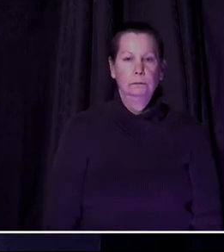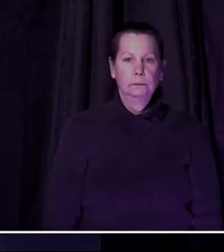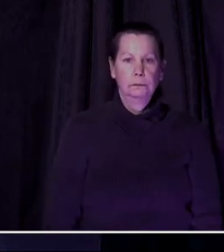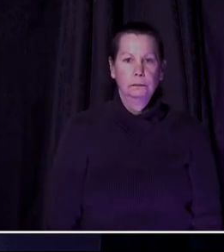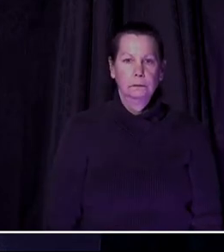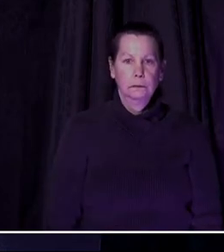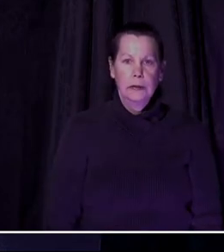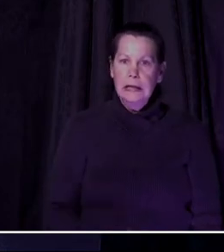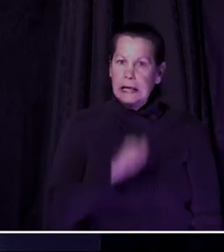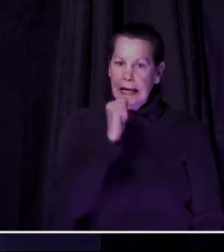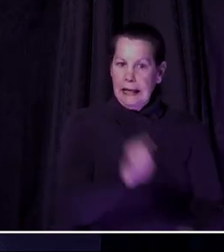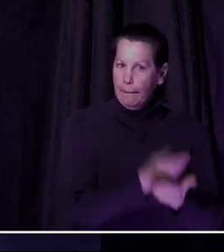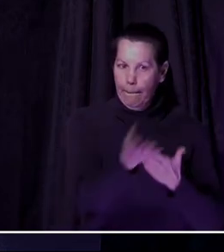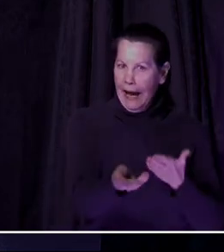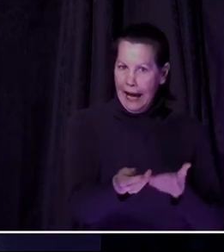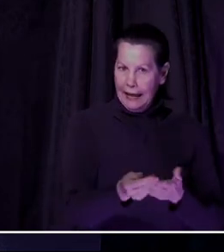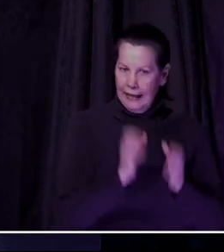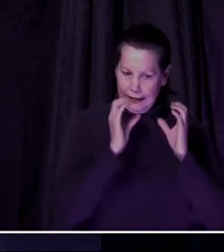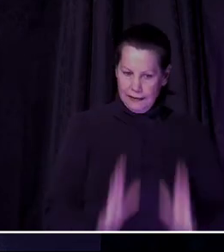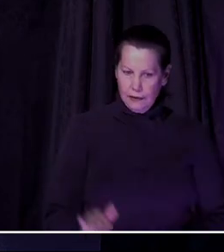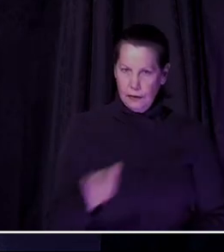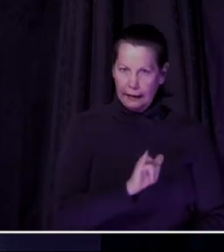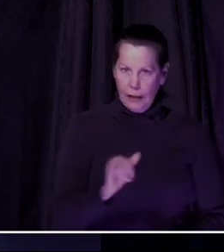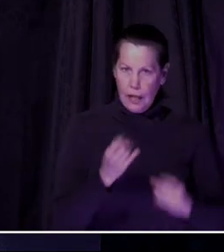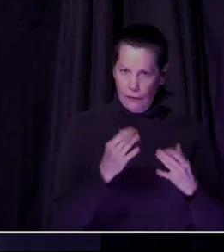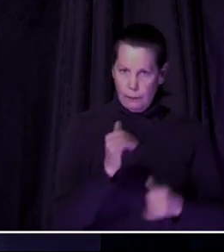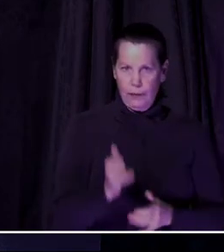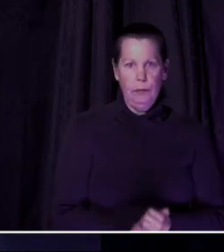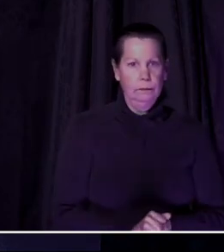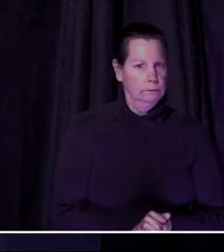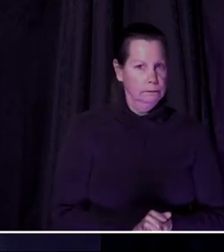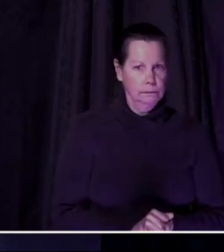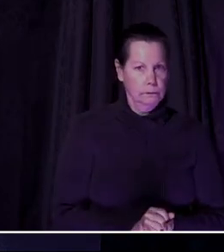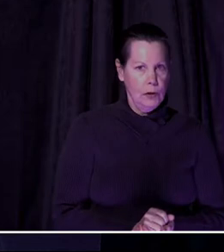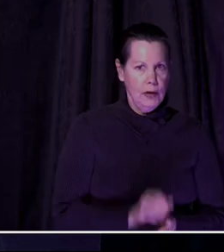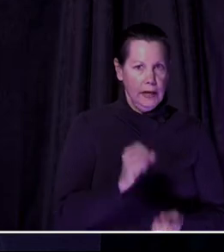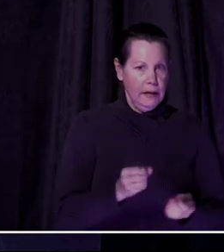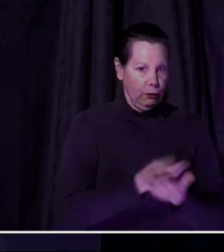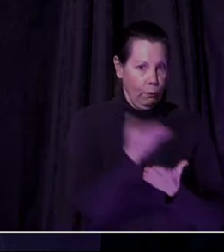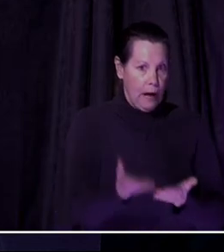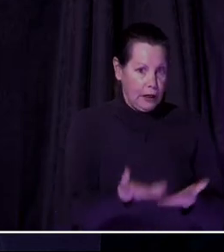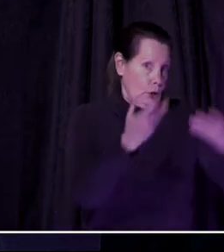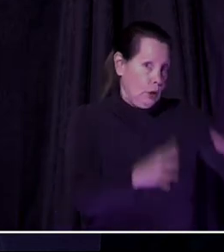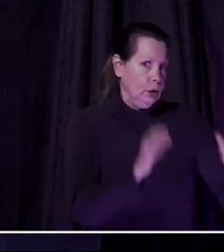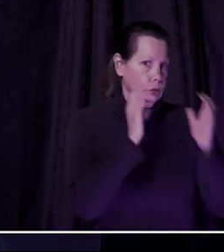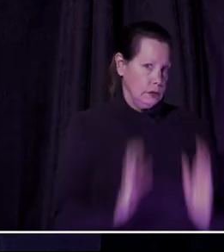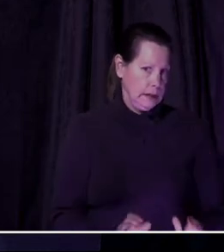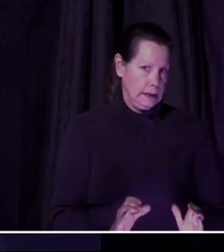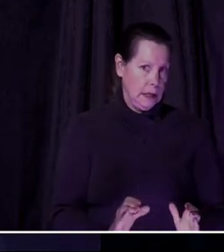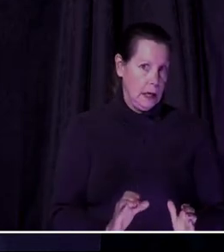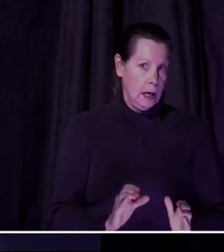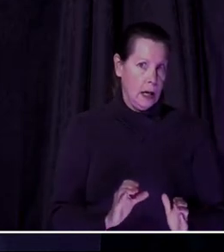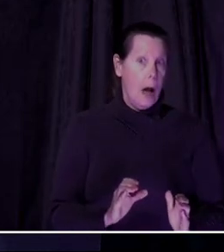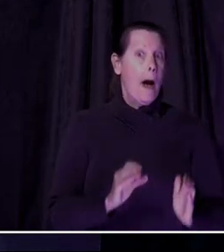didn't buy his citizenship like a lot of the guys, you know. If you bought it, you could lose it. Paul,